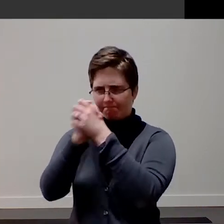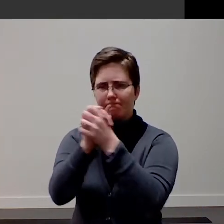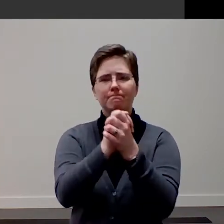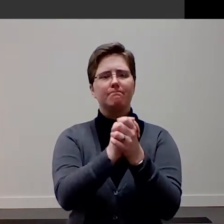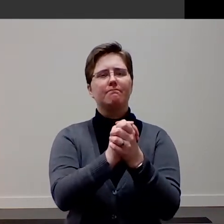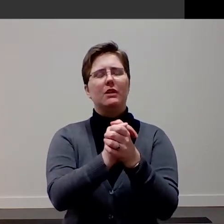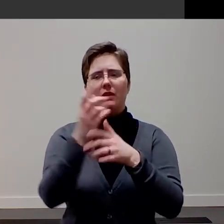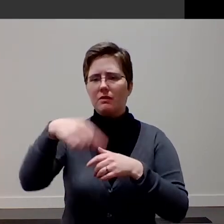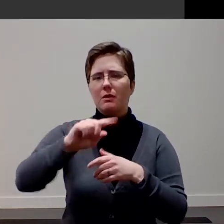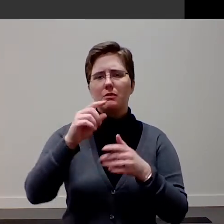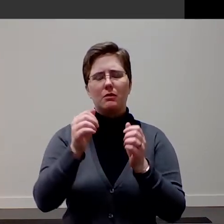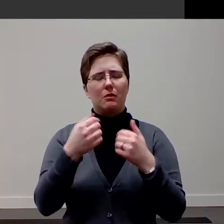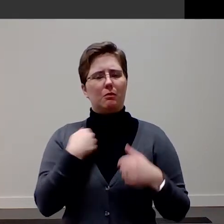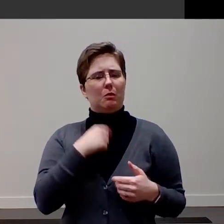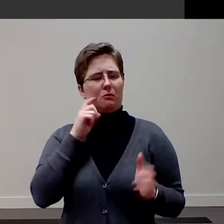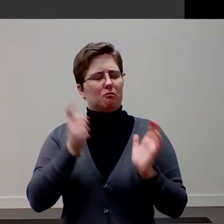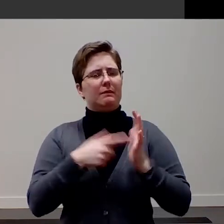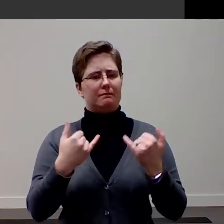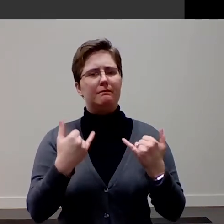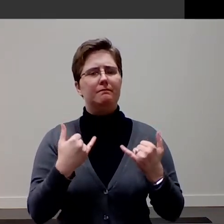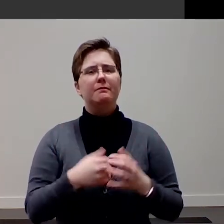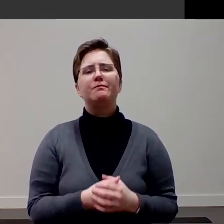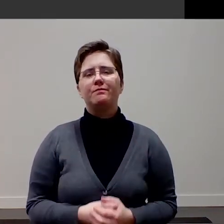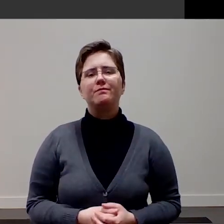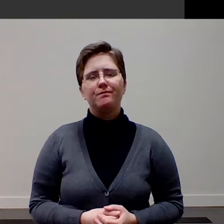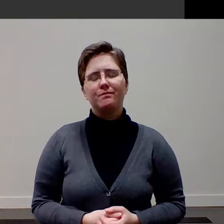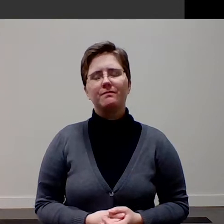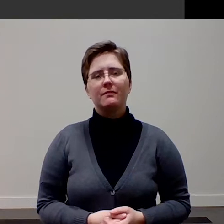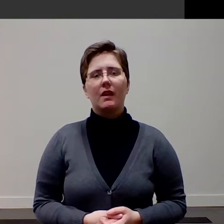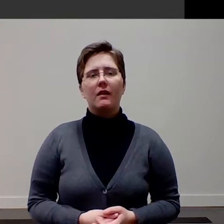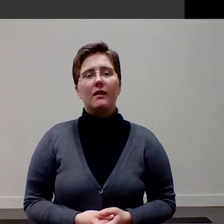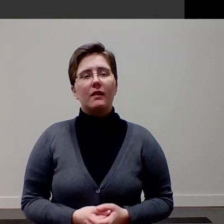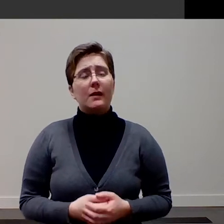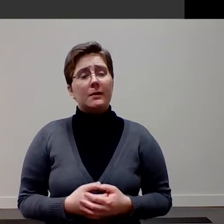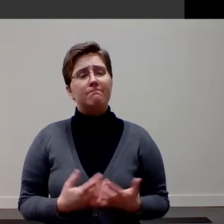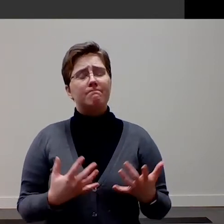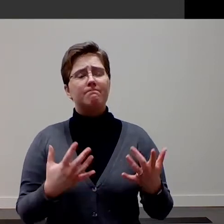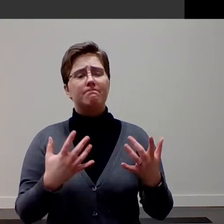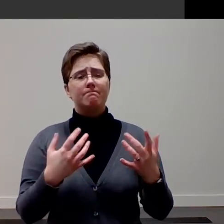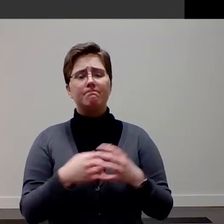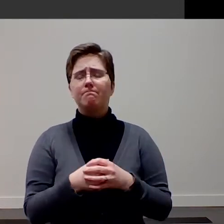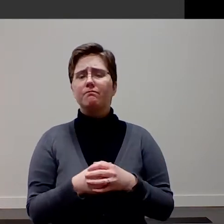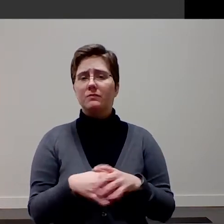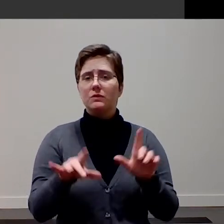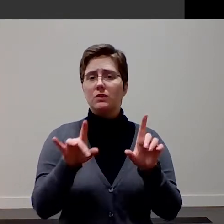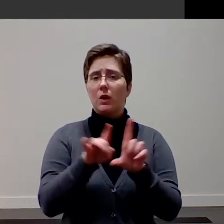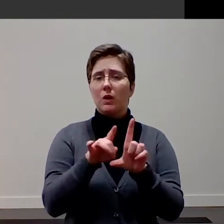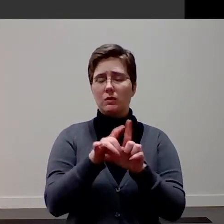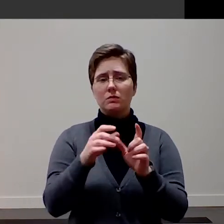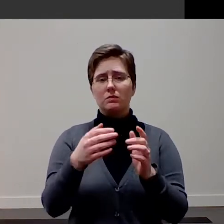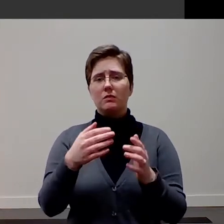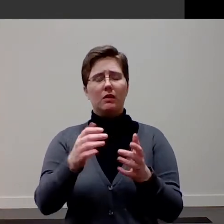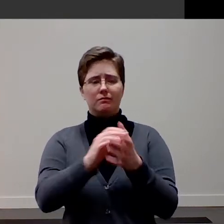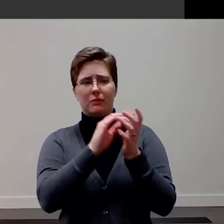congratulations to those people recognized today. And also recognizing